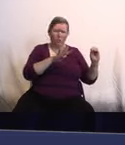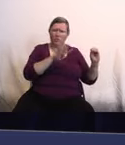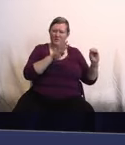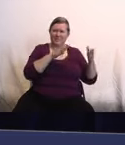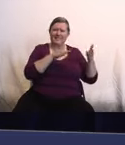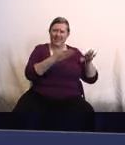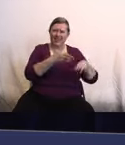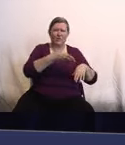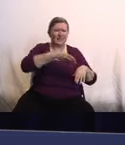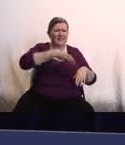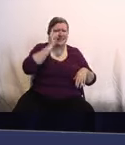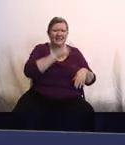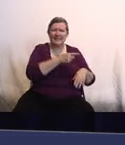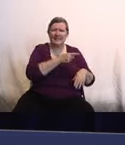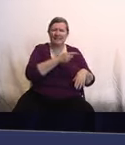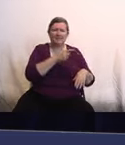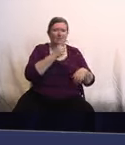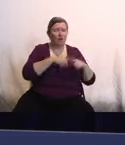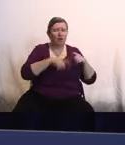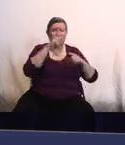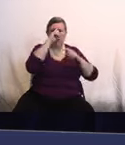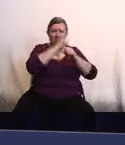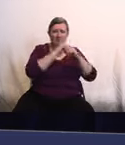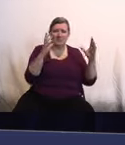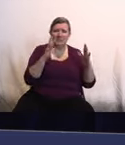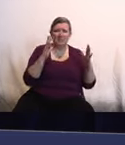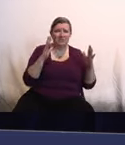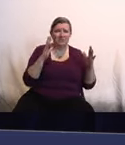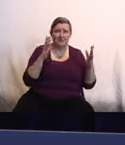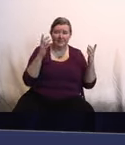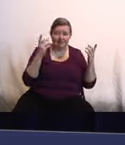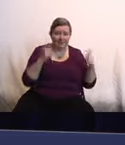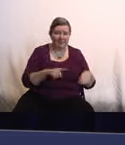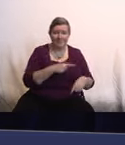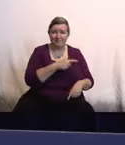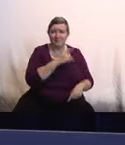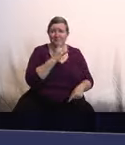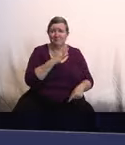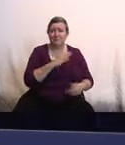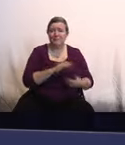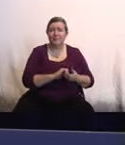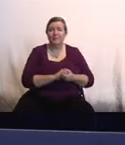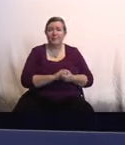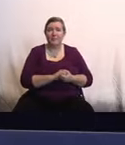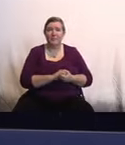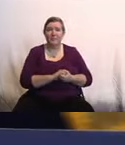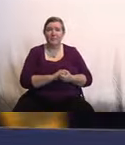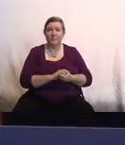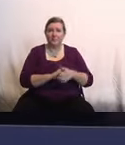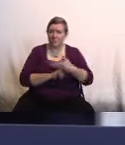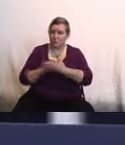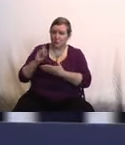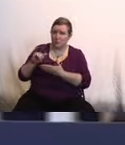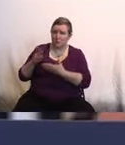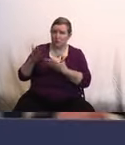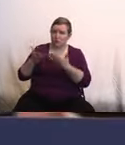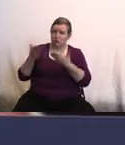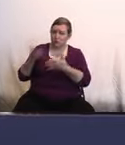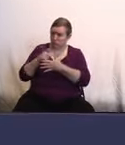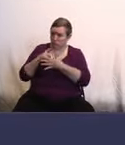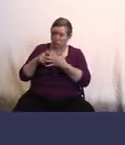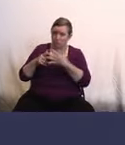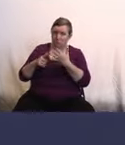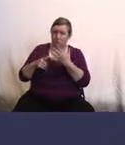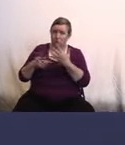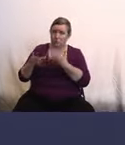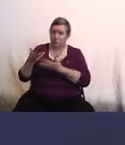beyond imagination at this point. And a lot of the steps you just suggested are things you do. Anyhow. I'm thinking